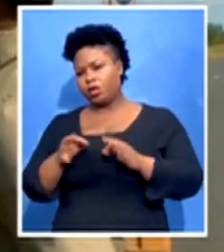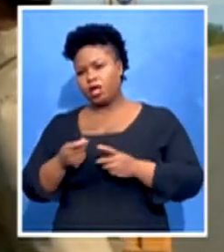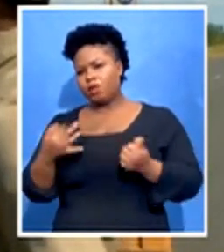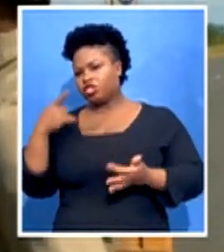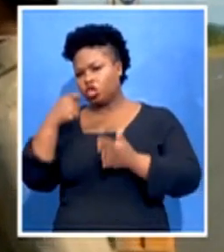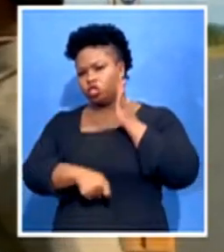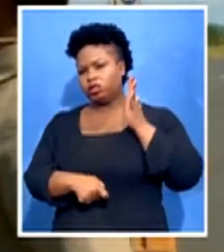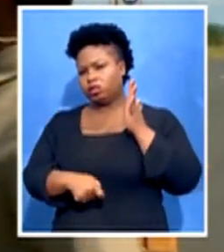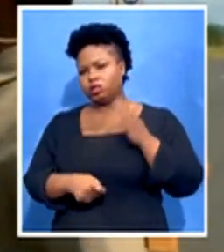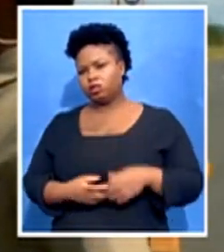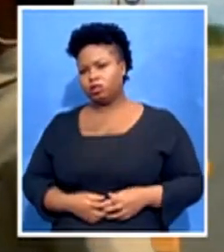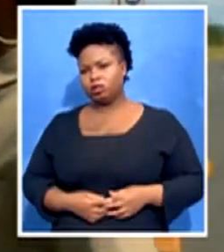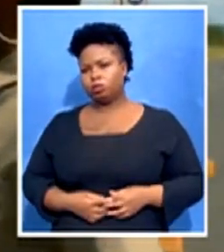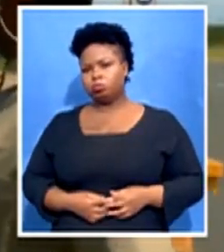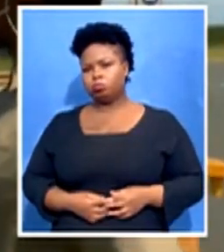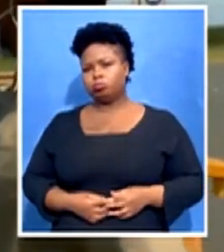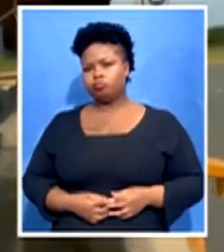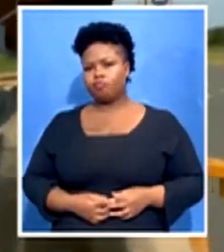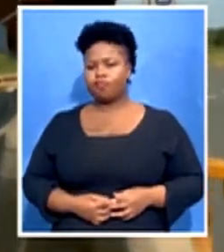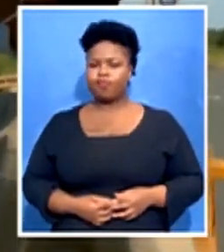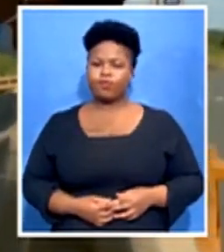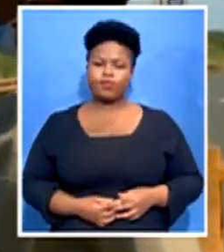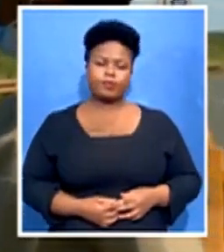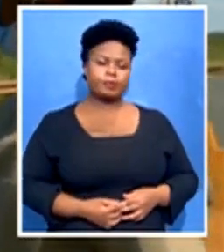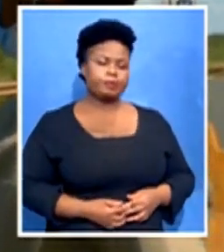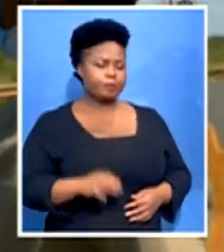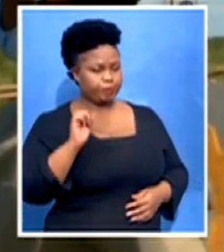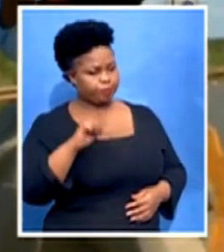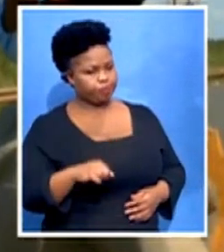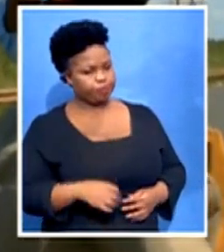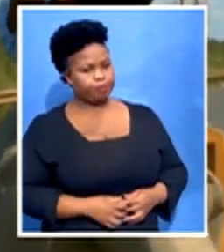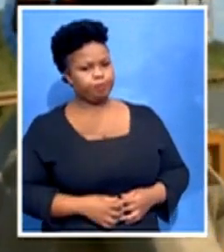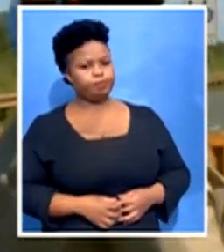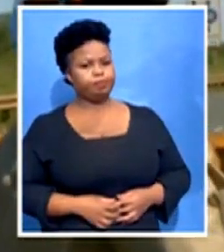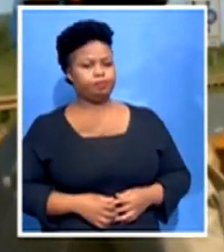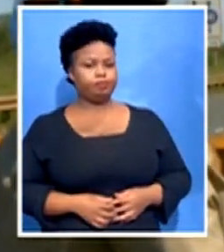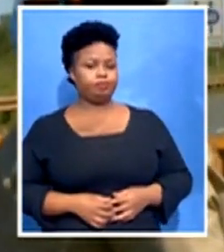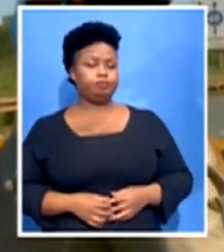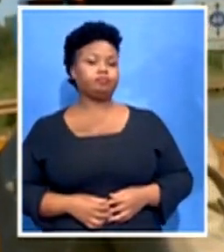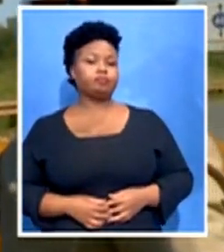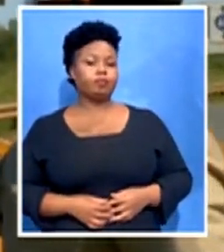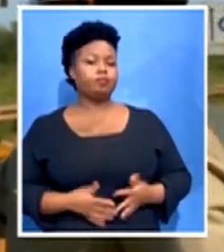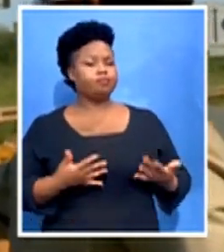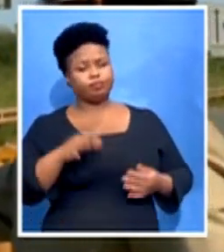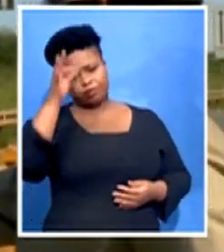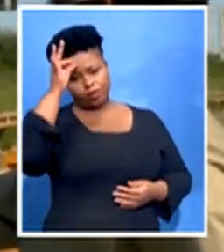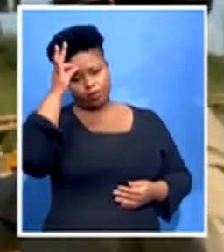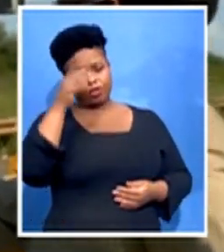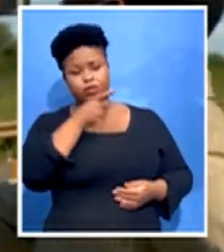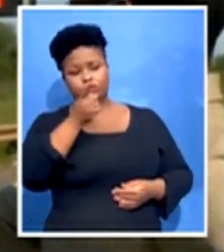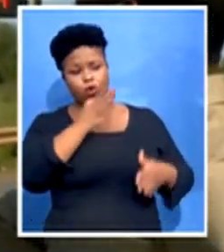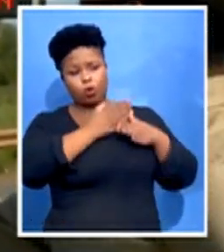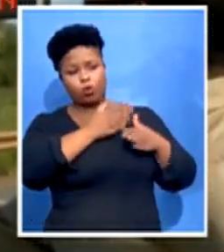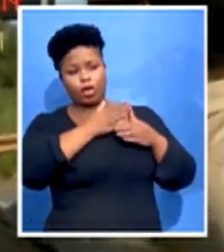guys discovered since yesterday? Yes, as the officials that are doing their job at the port, this time around we